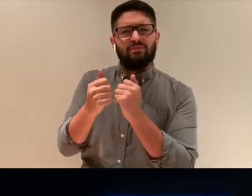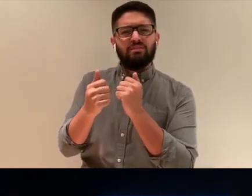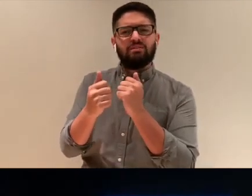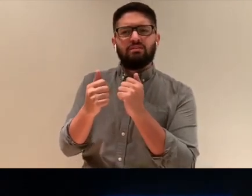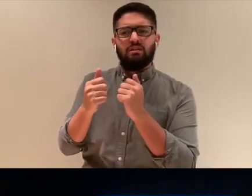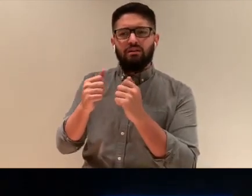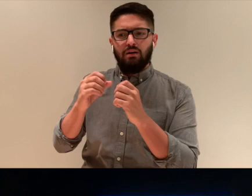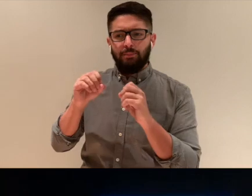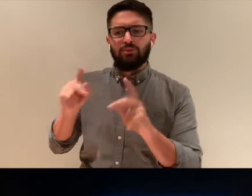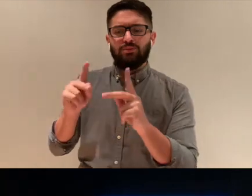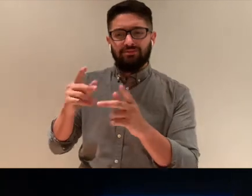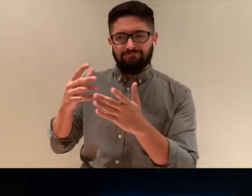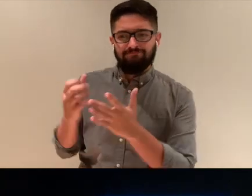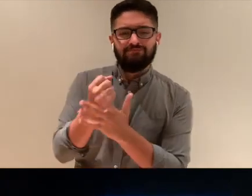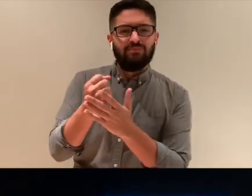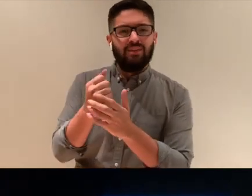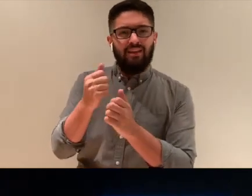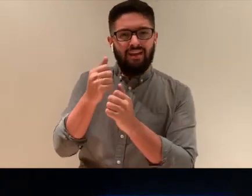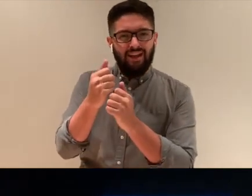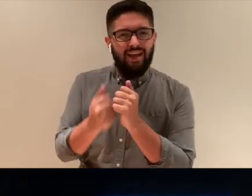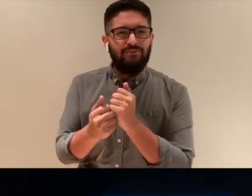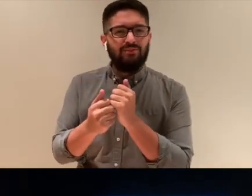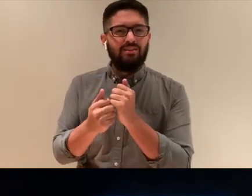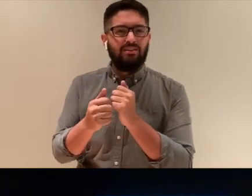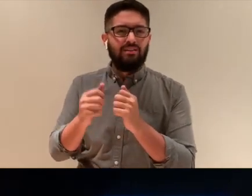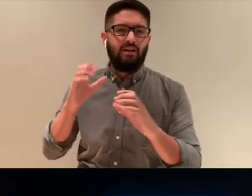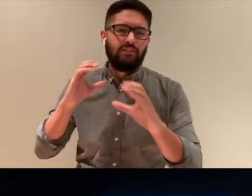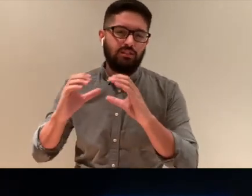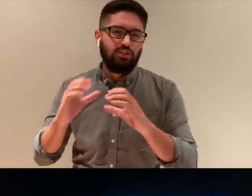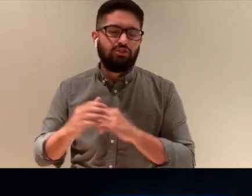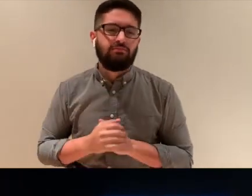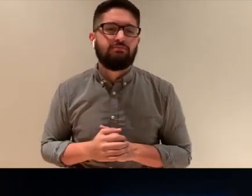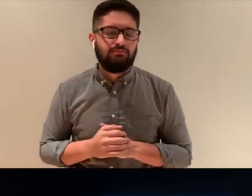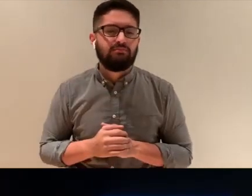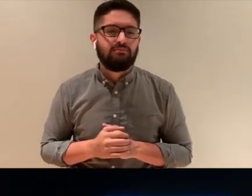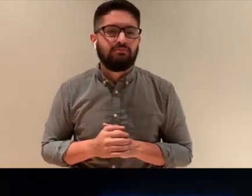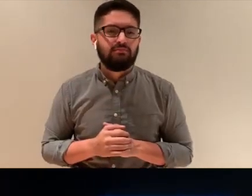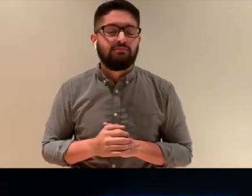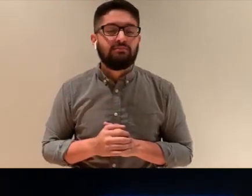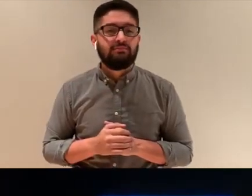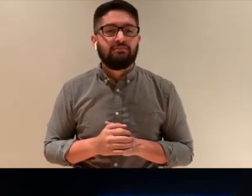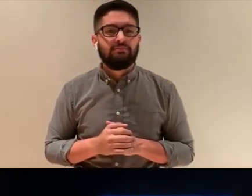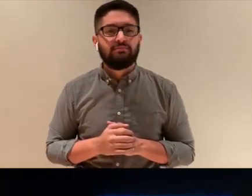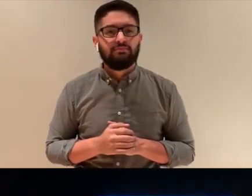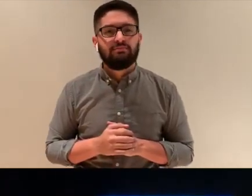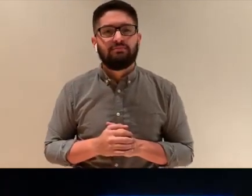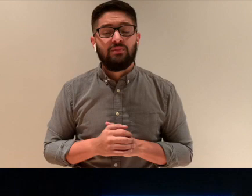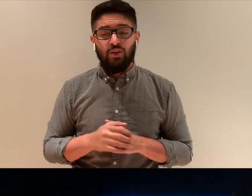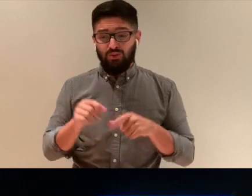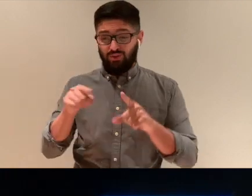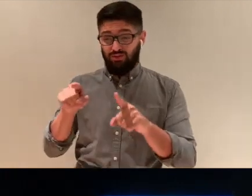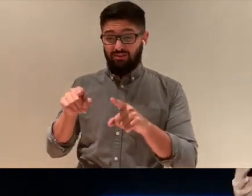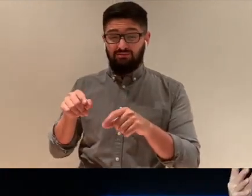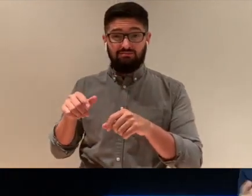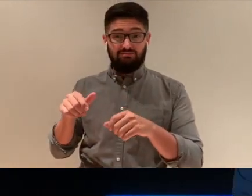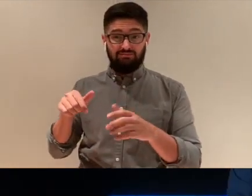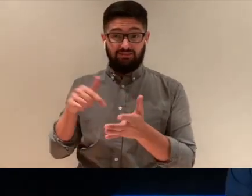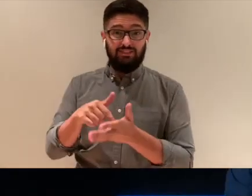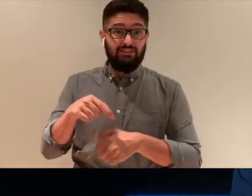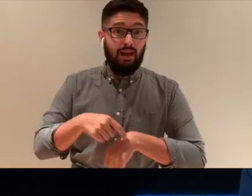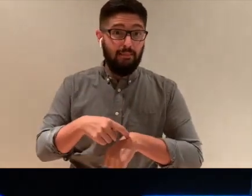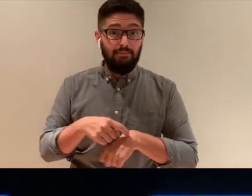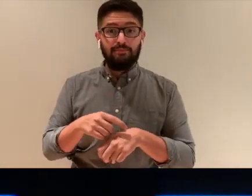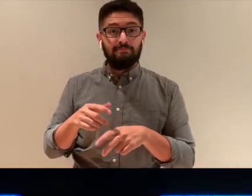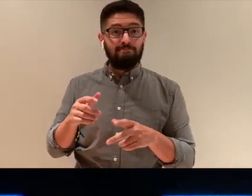opportunity and capitalize on every single conversation, okay? You know, it's during these